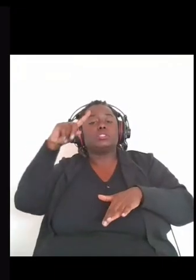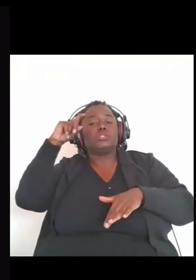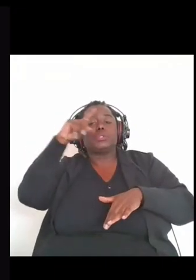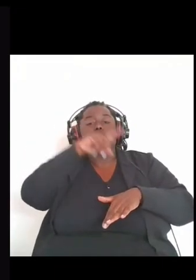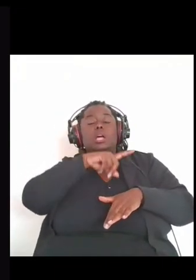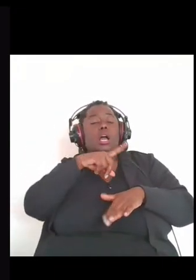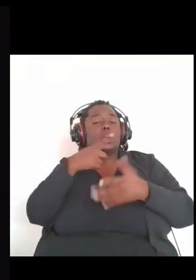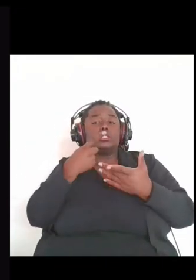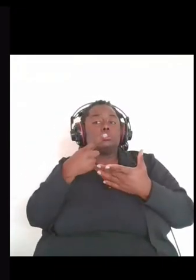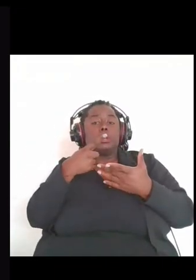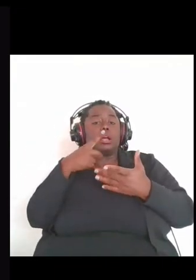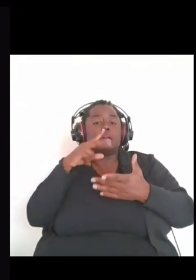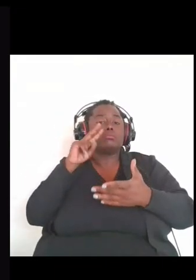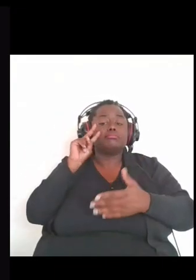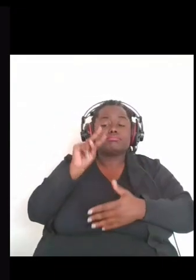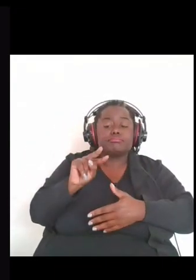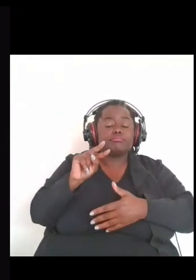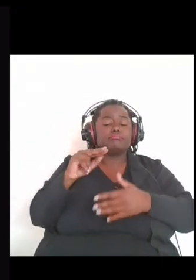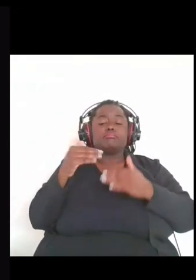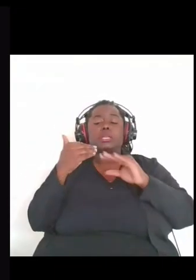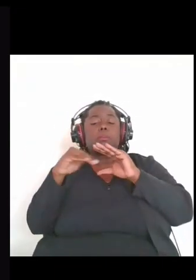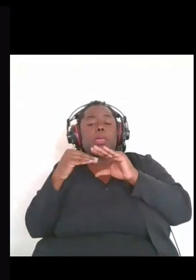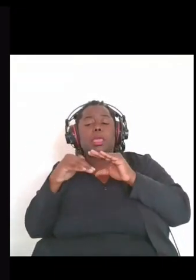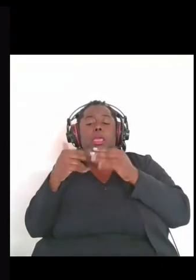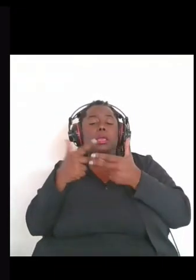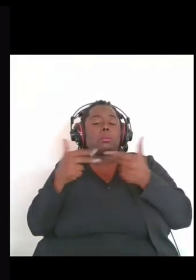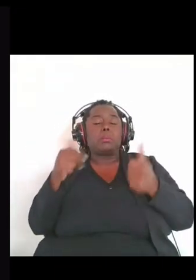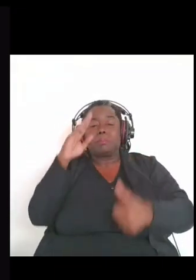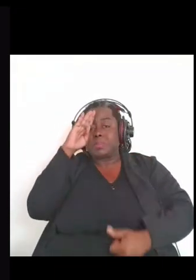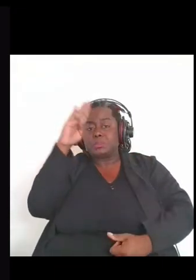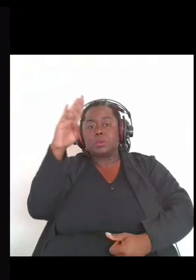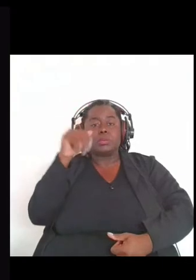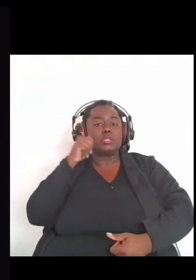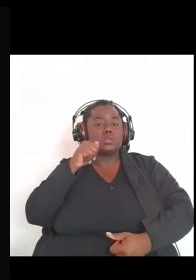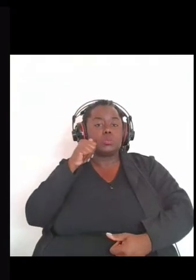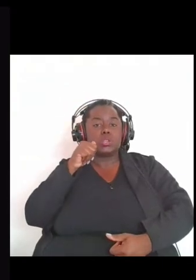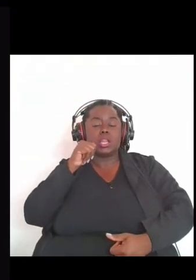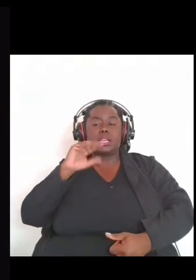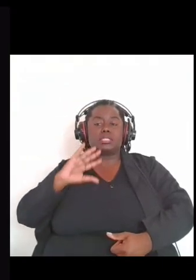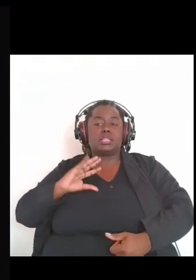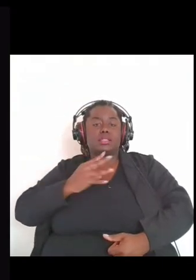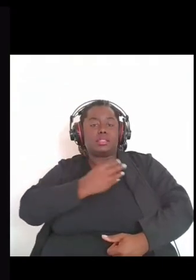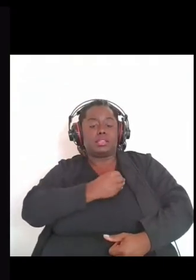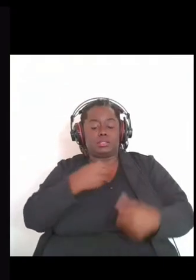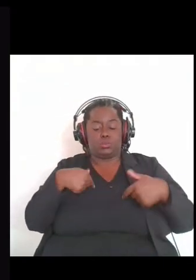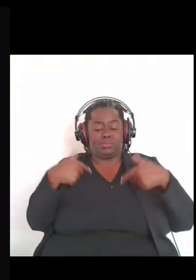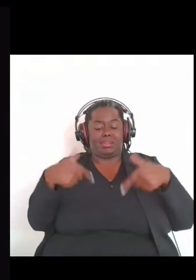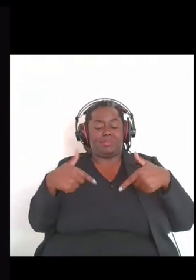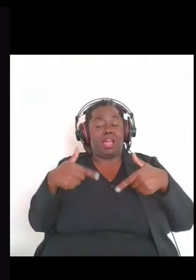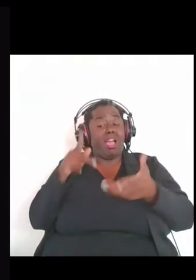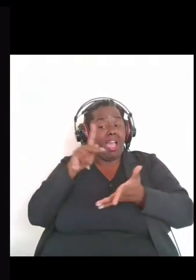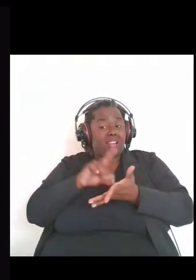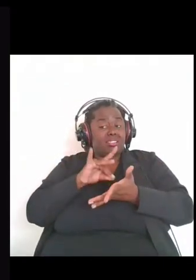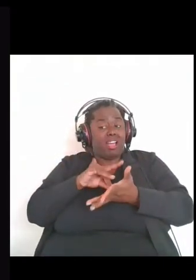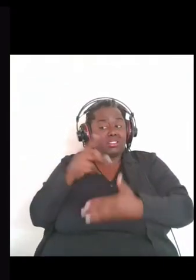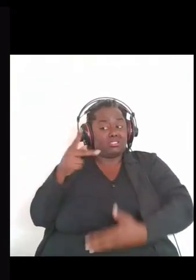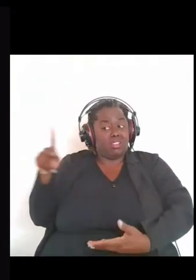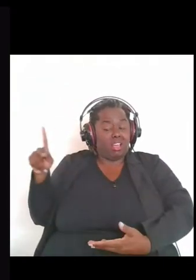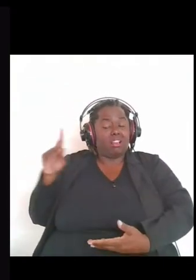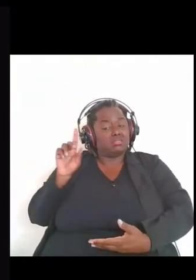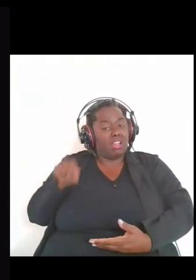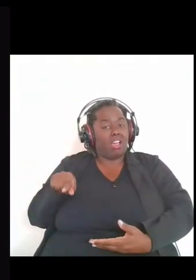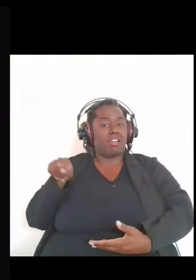of trans women I'm working with um I hope the newer Generations are able to understand that